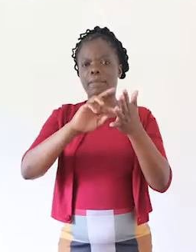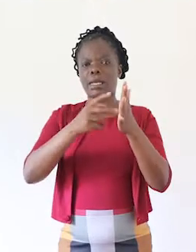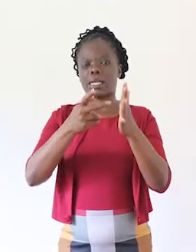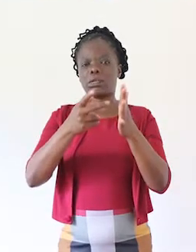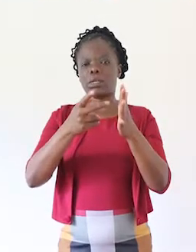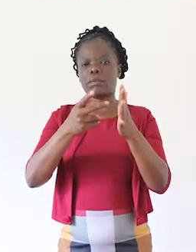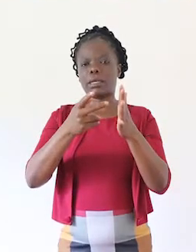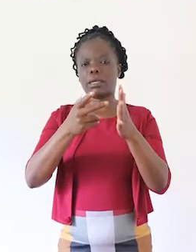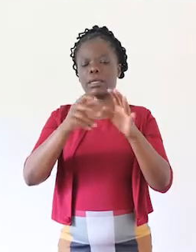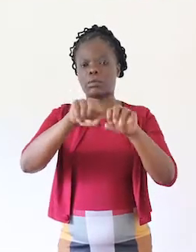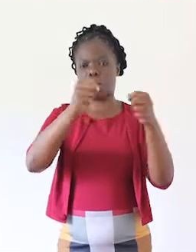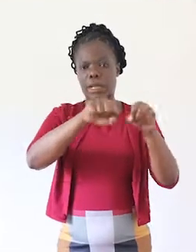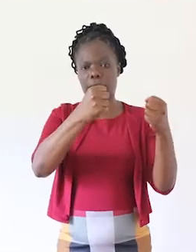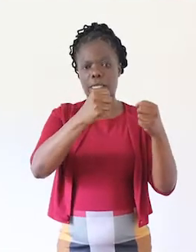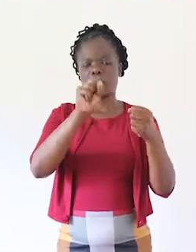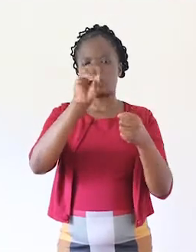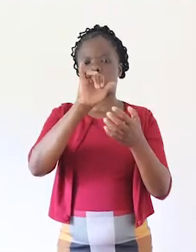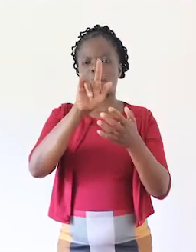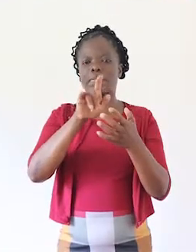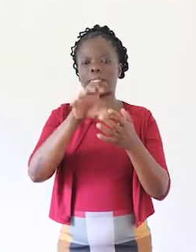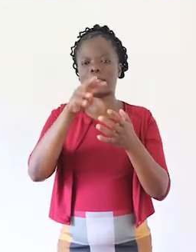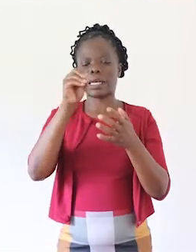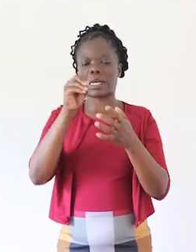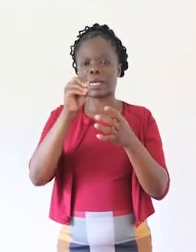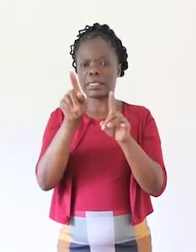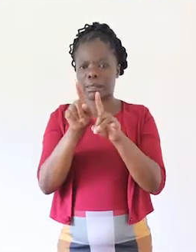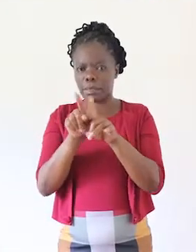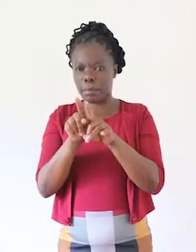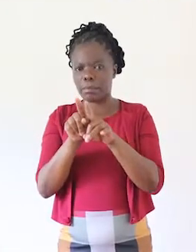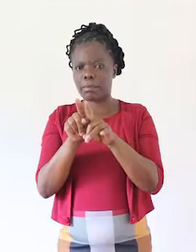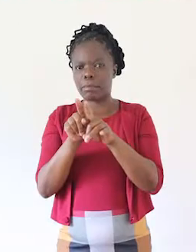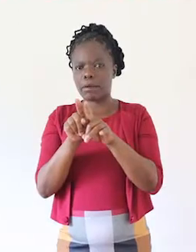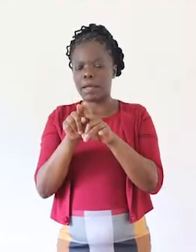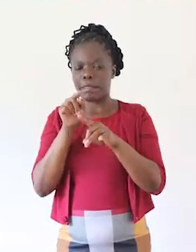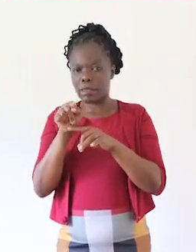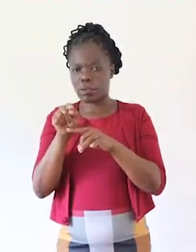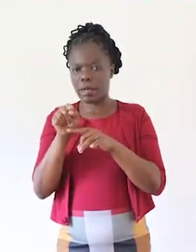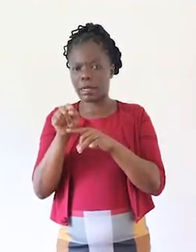will get spoiled. So you must take one like this.